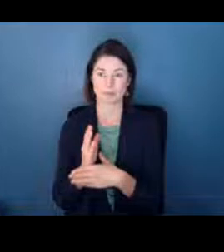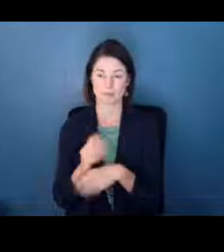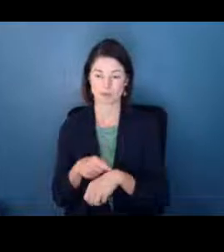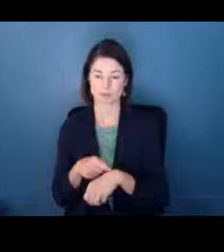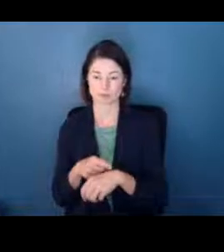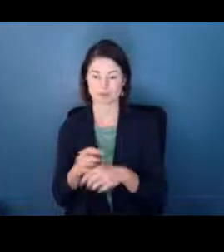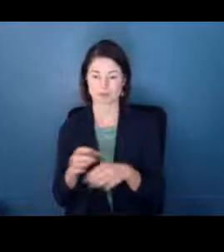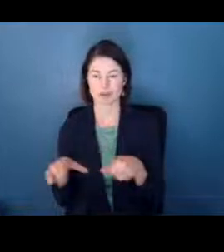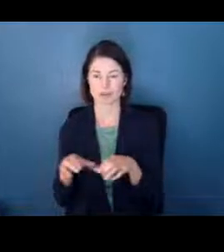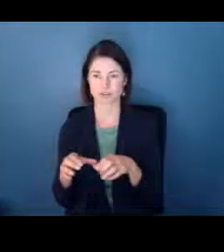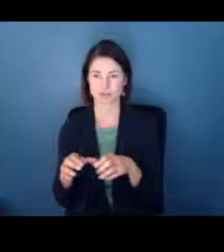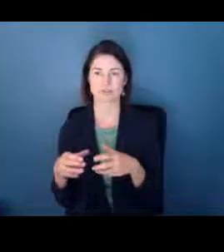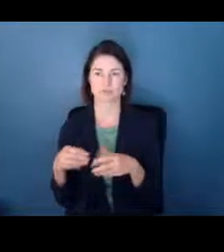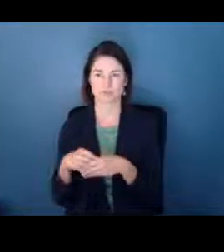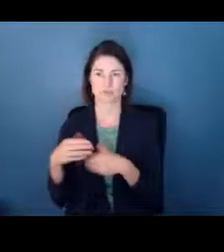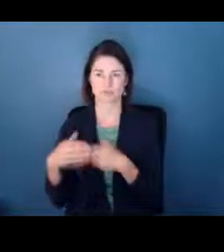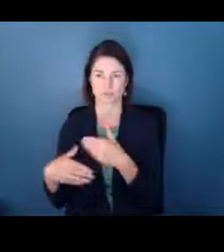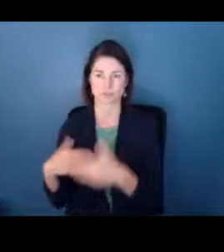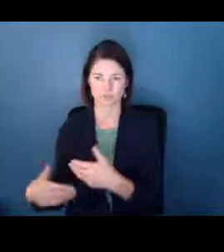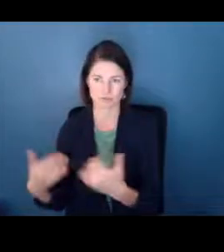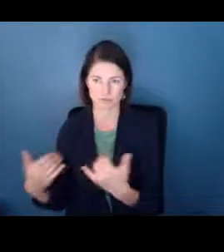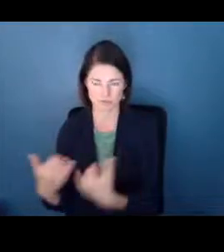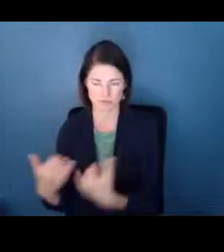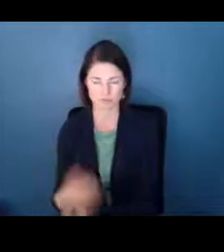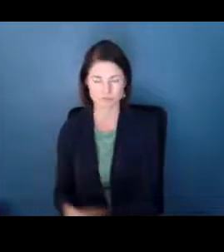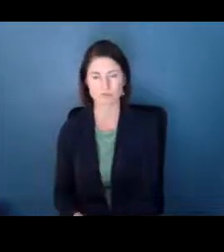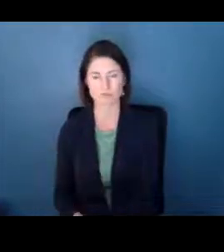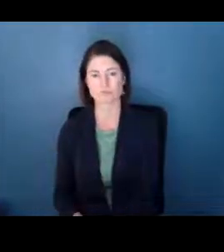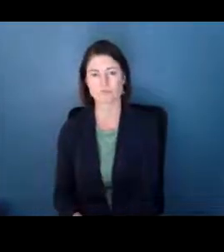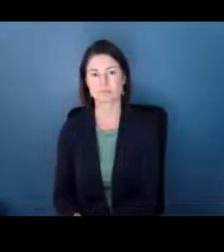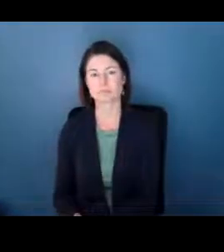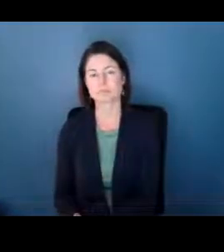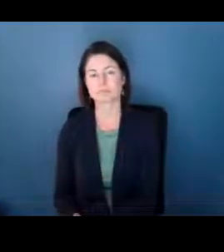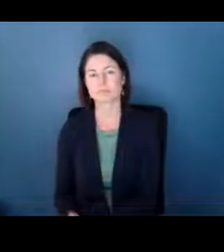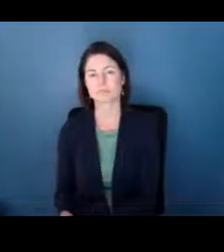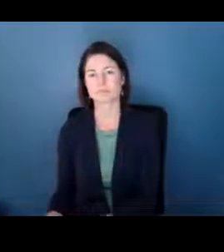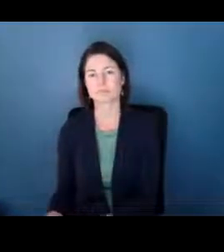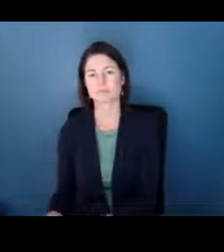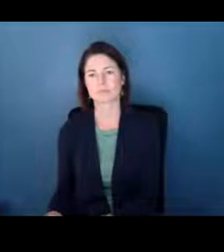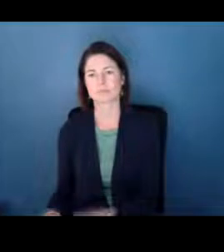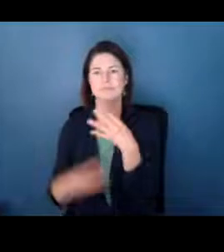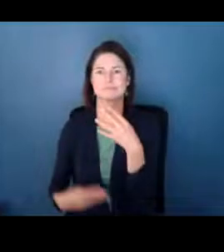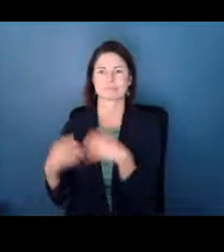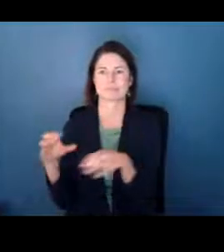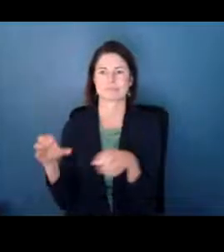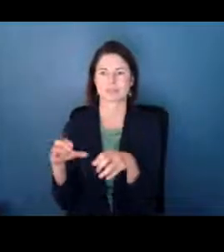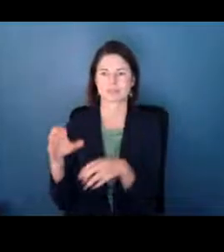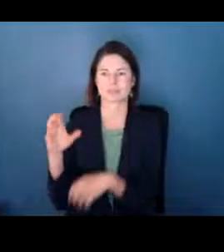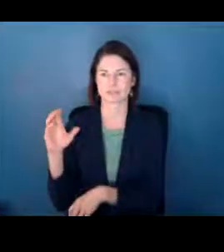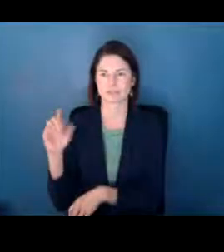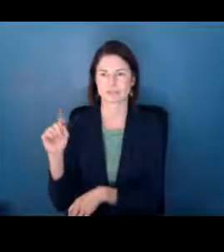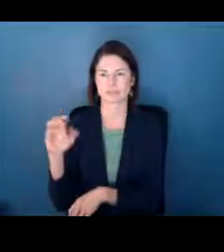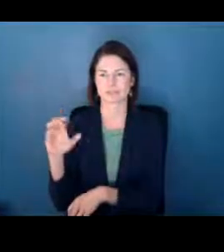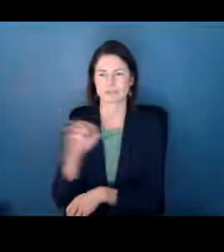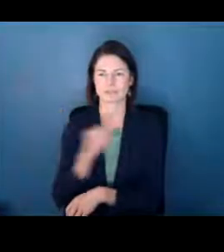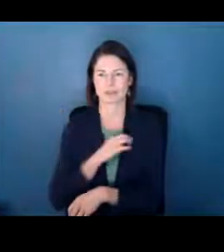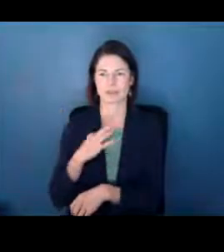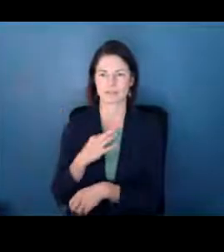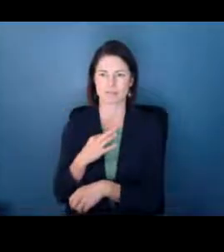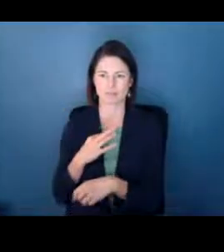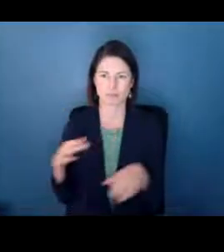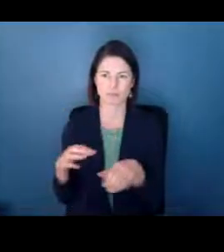not mentioning the numerous other actions that CTC staff have been engaging in across